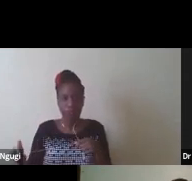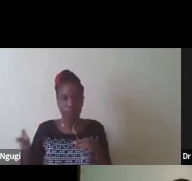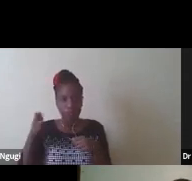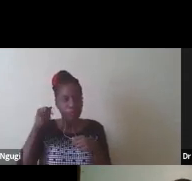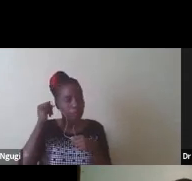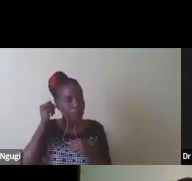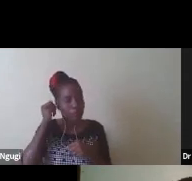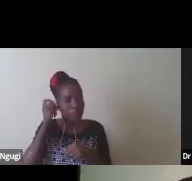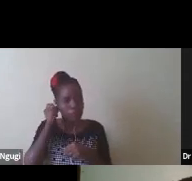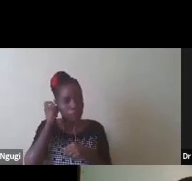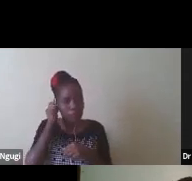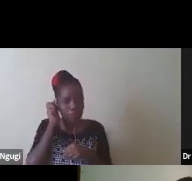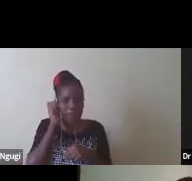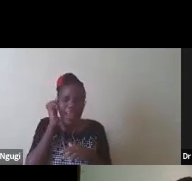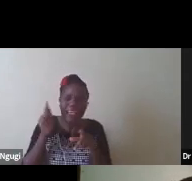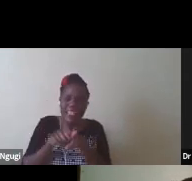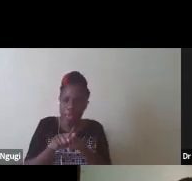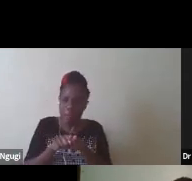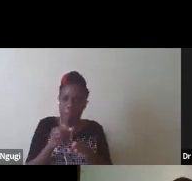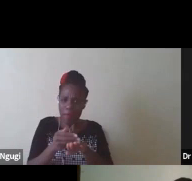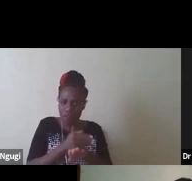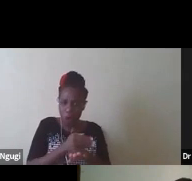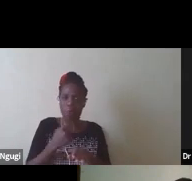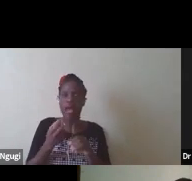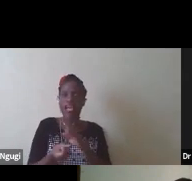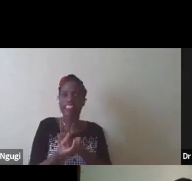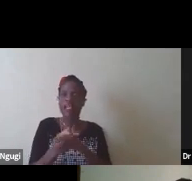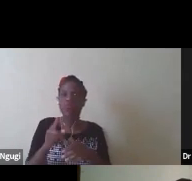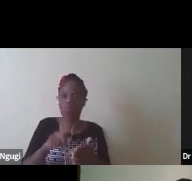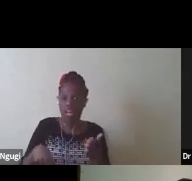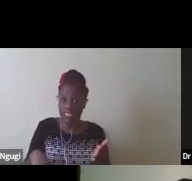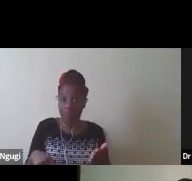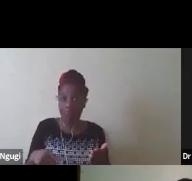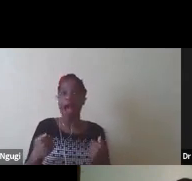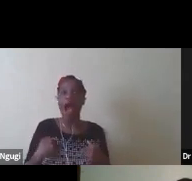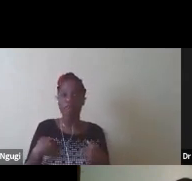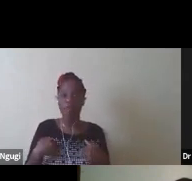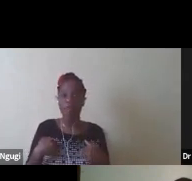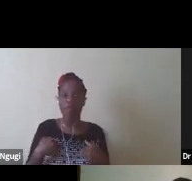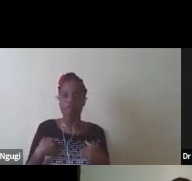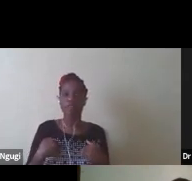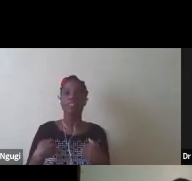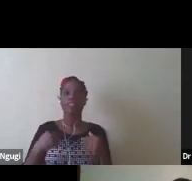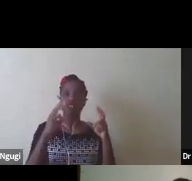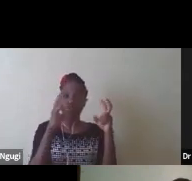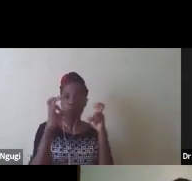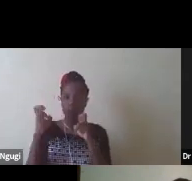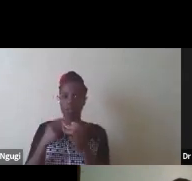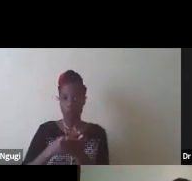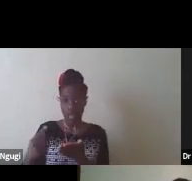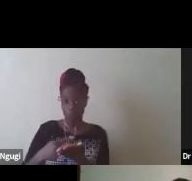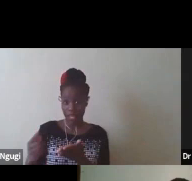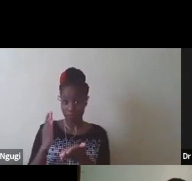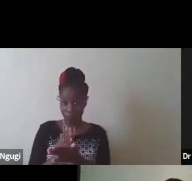other conversation, just to actually run you through some of these conversations we've had for the last couple of weeks. The first conversation we